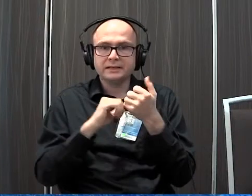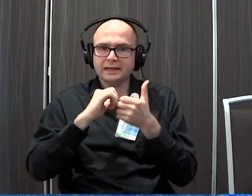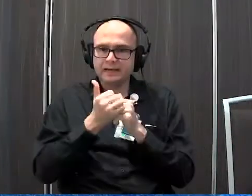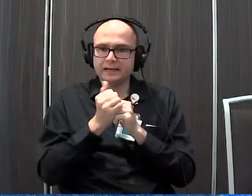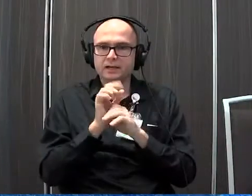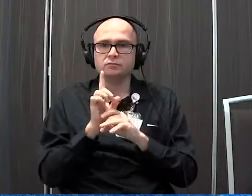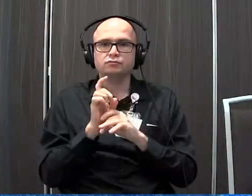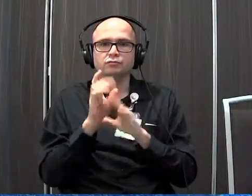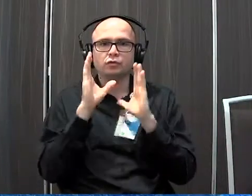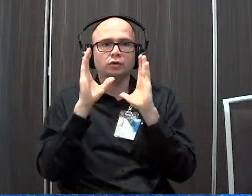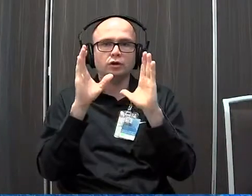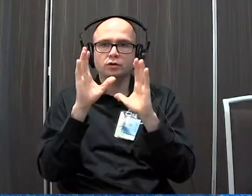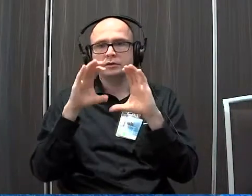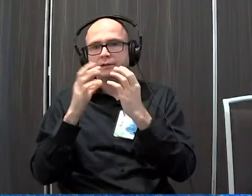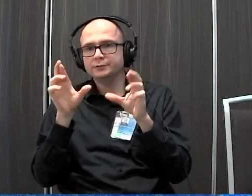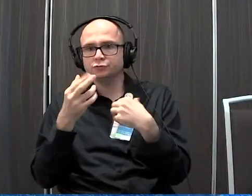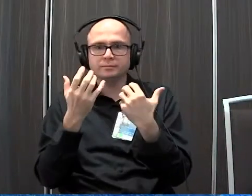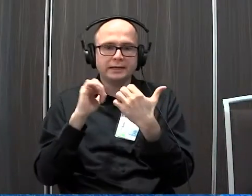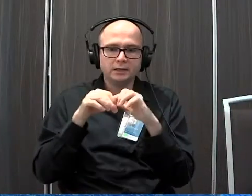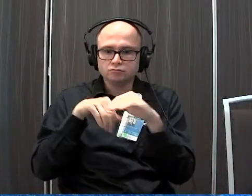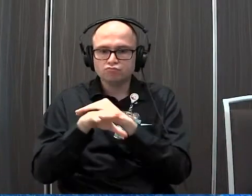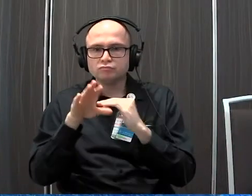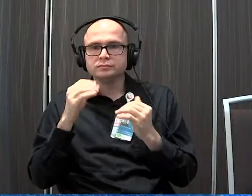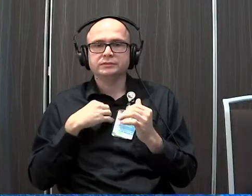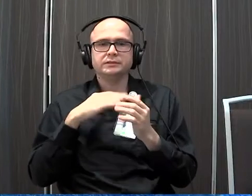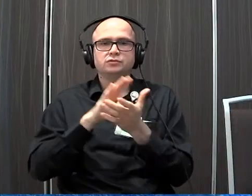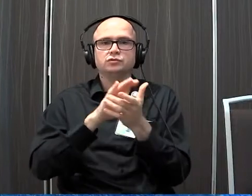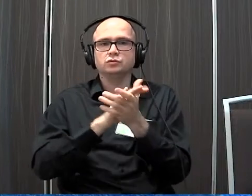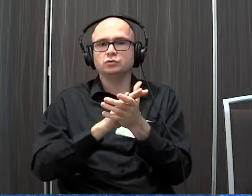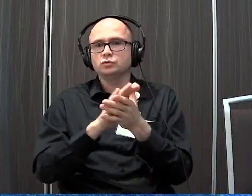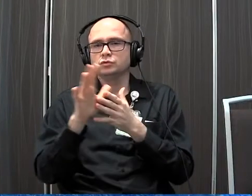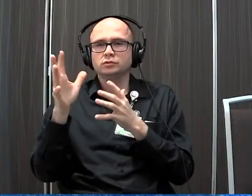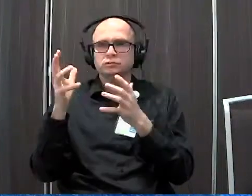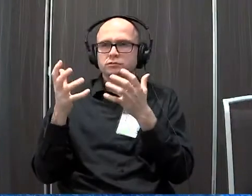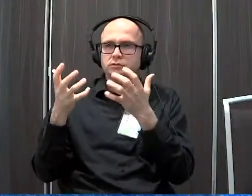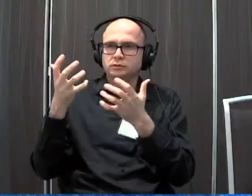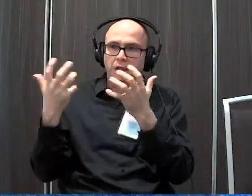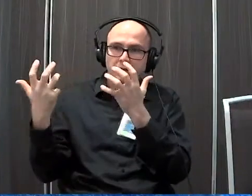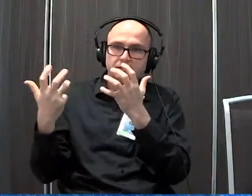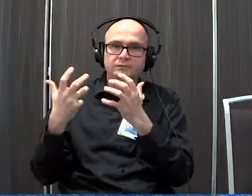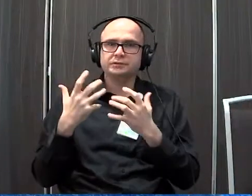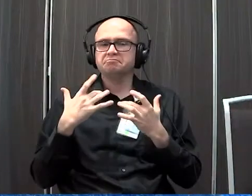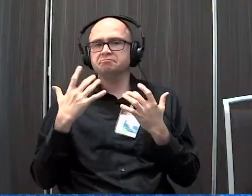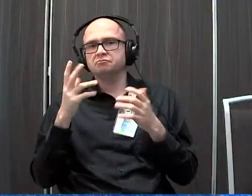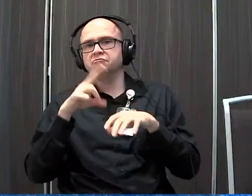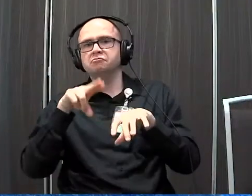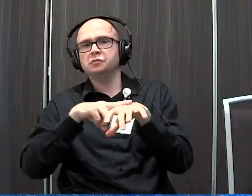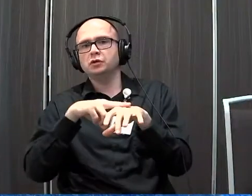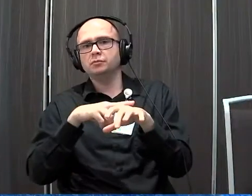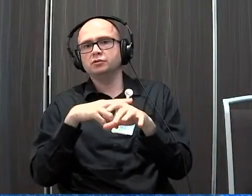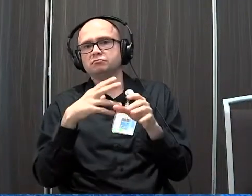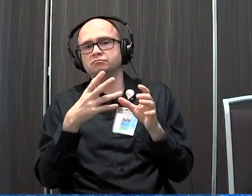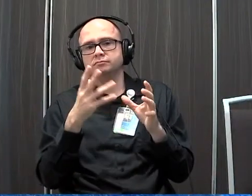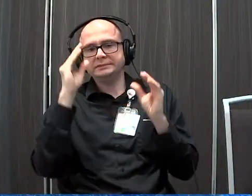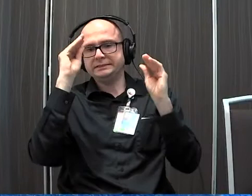the environment and helping school professionals adjust their typical methods to be able to